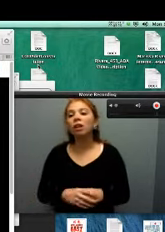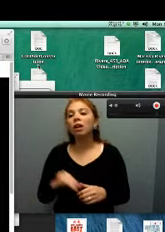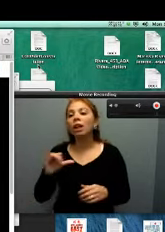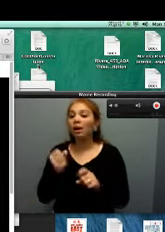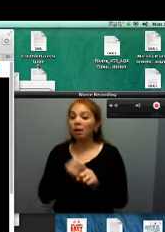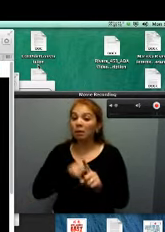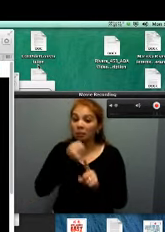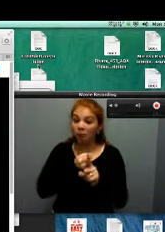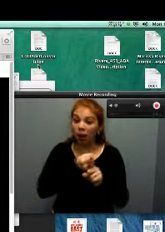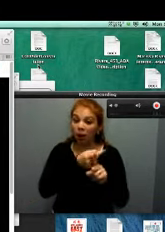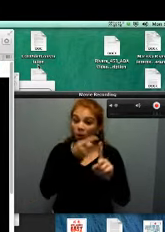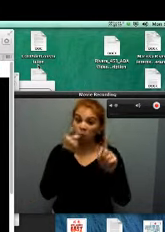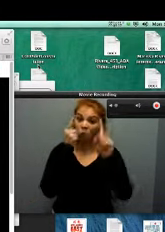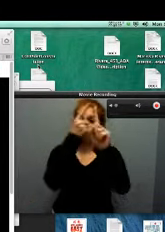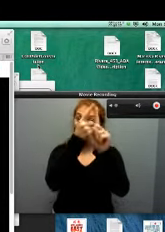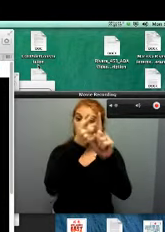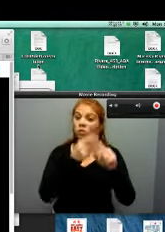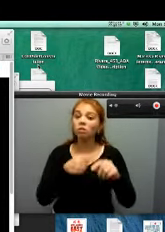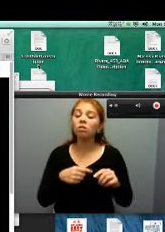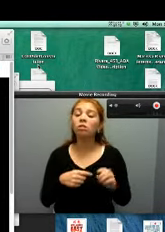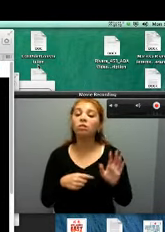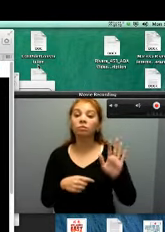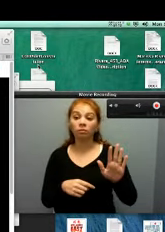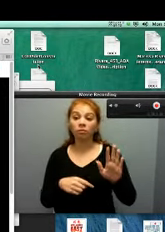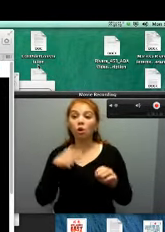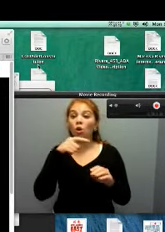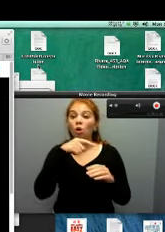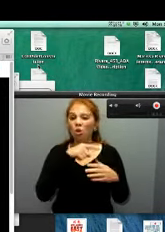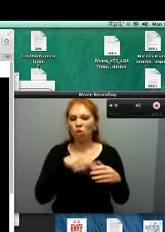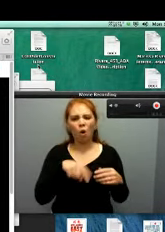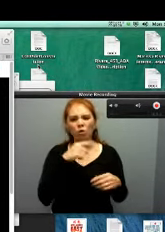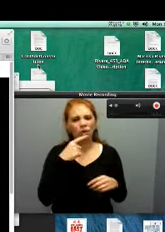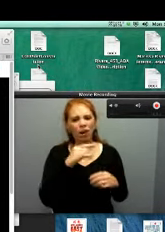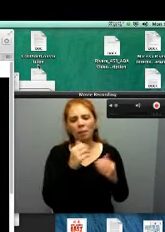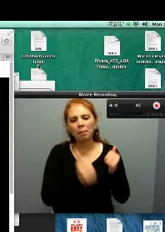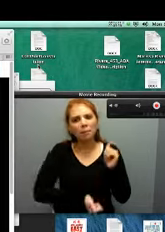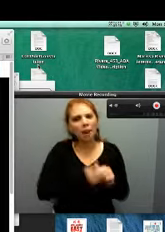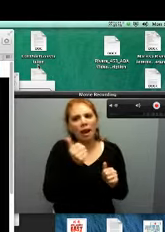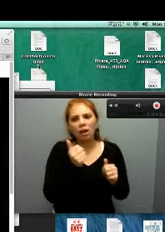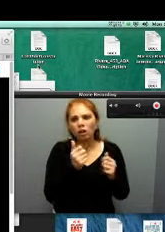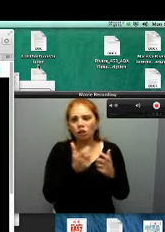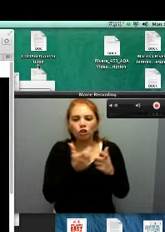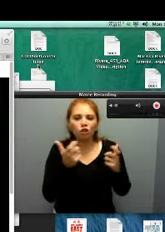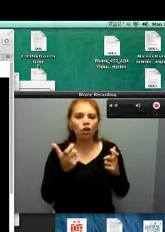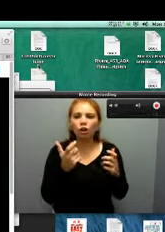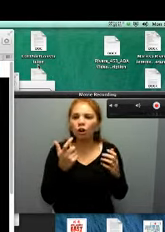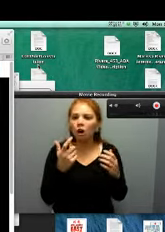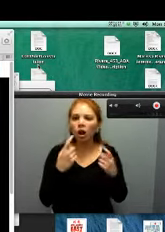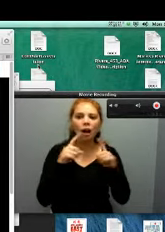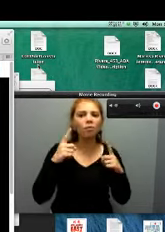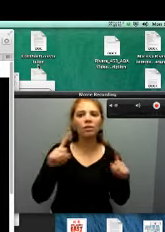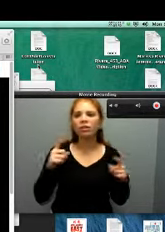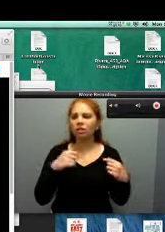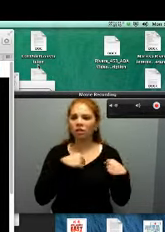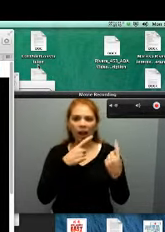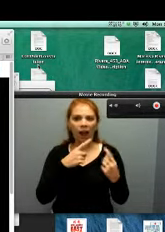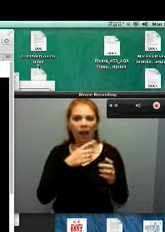Impact goals, these are going to be the major accomplishments or major goals that they've had for the year.